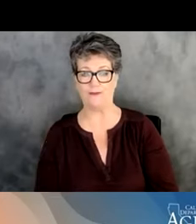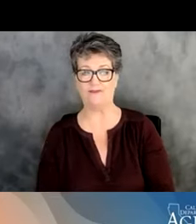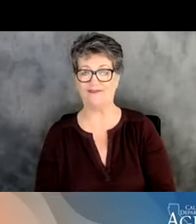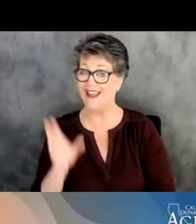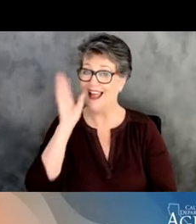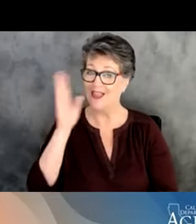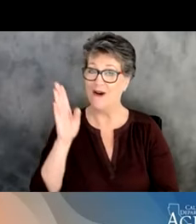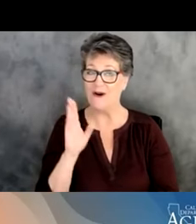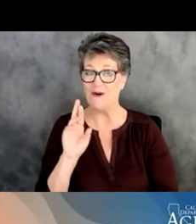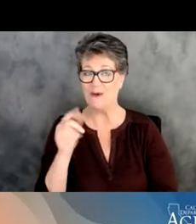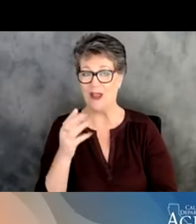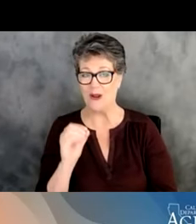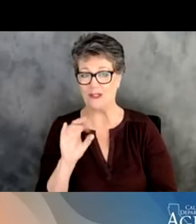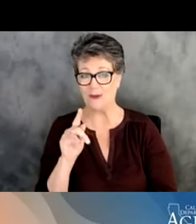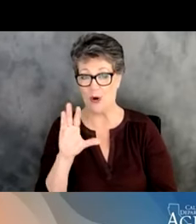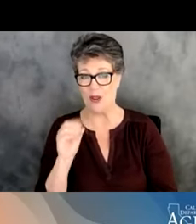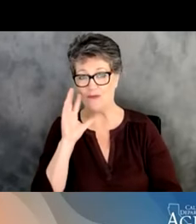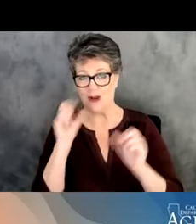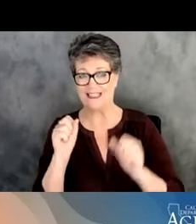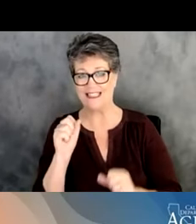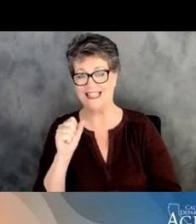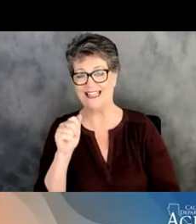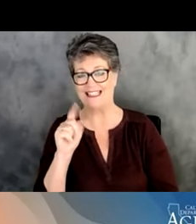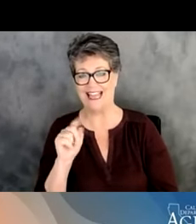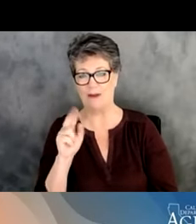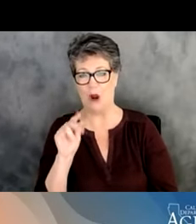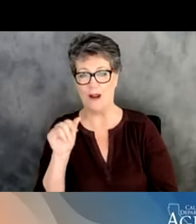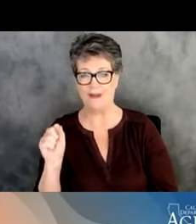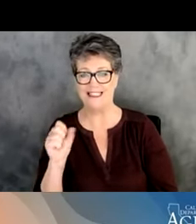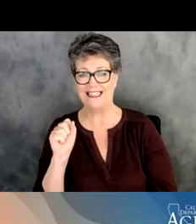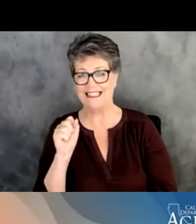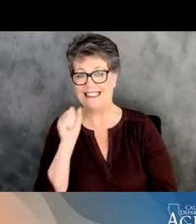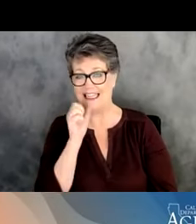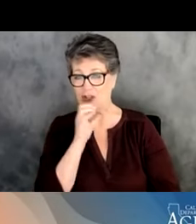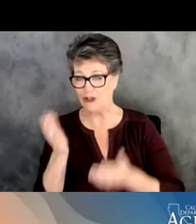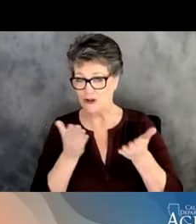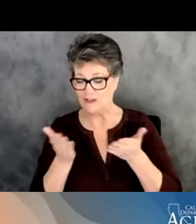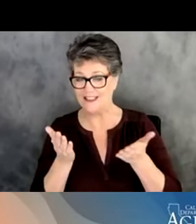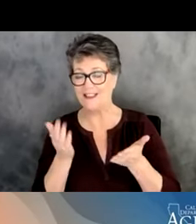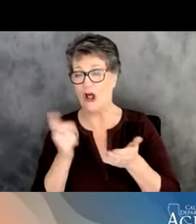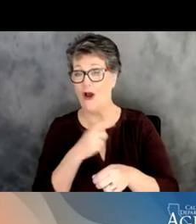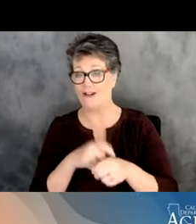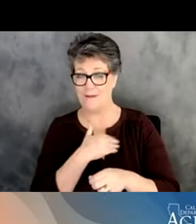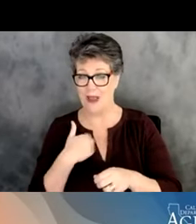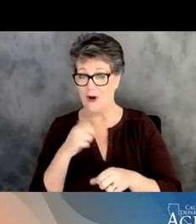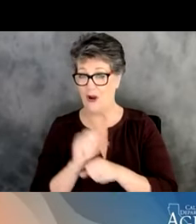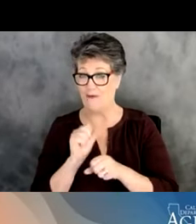Hi, Rigo Saborio, President and CEO of St. Barnabas Senior Services, longtime member of the Equity Work Group, and